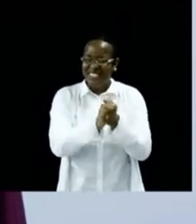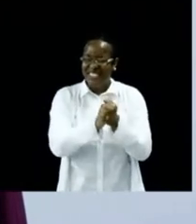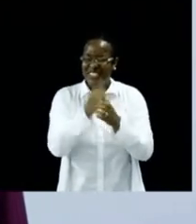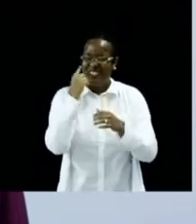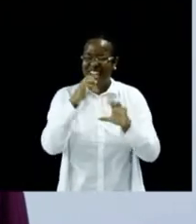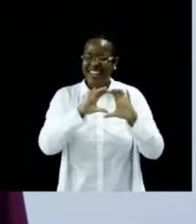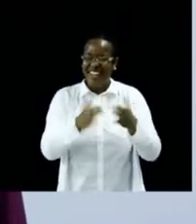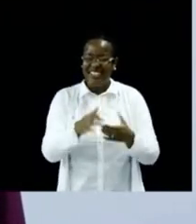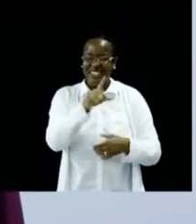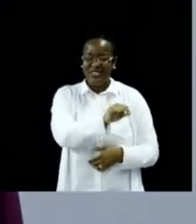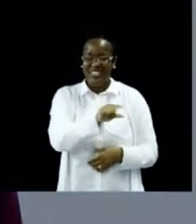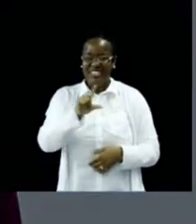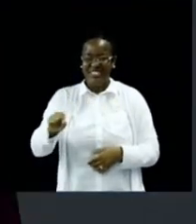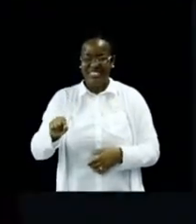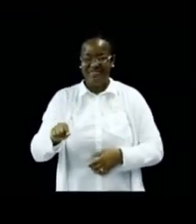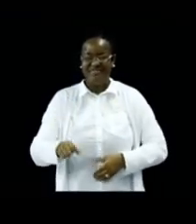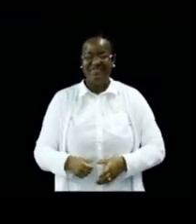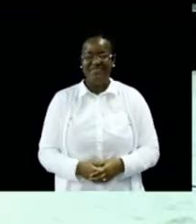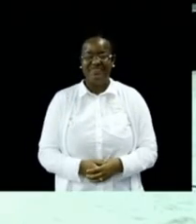the class of 2020.